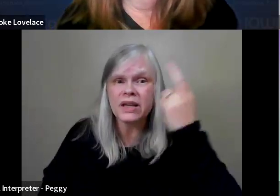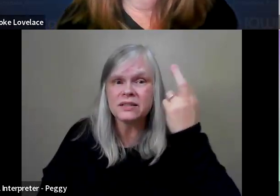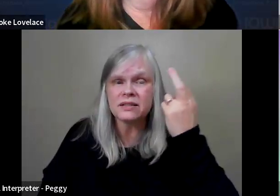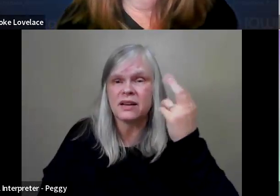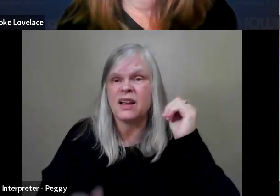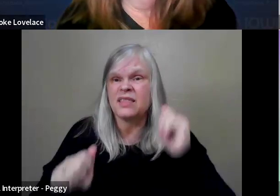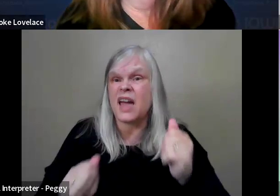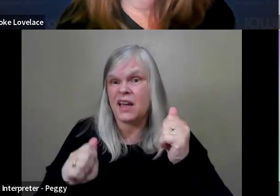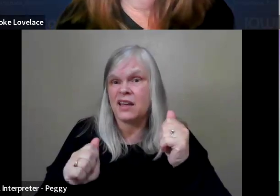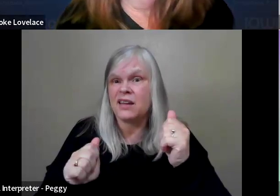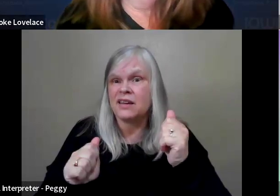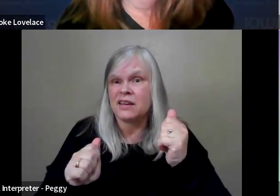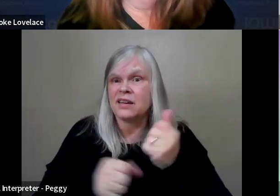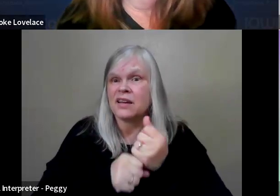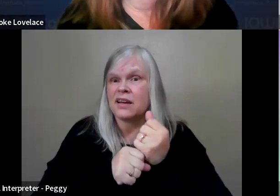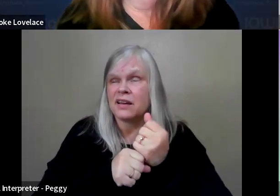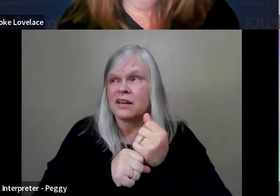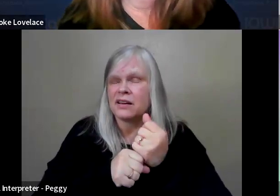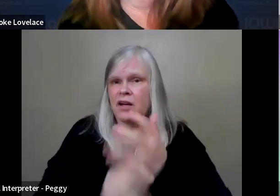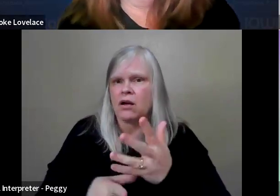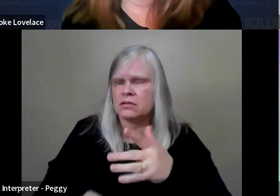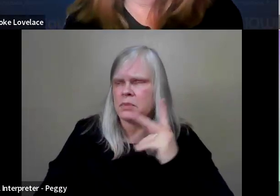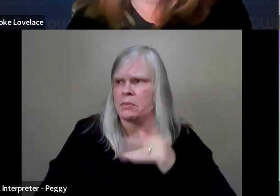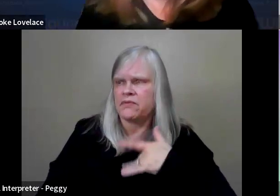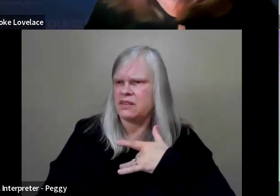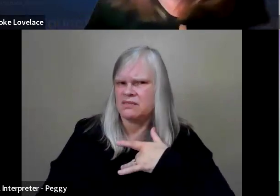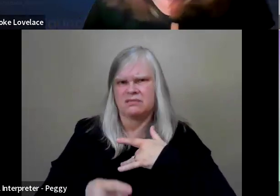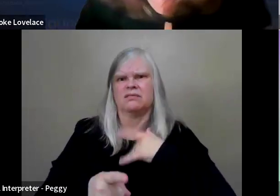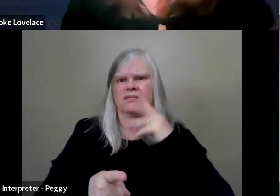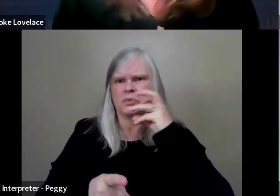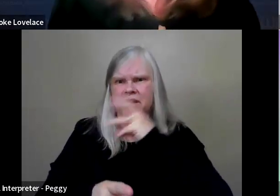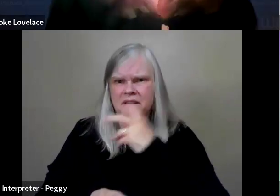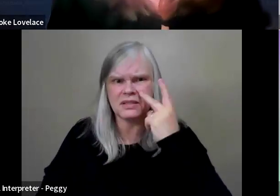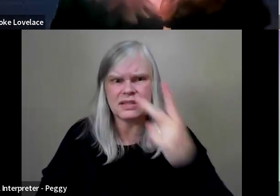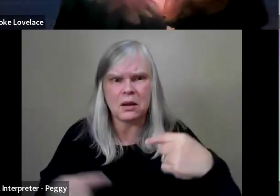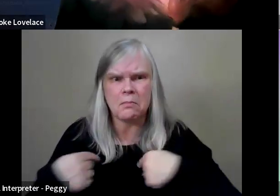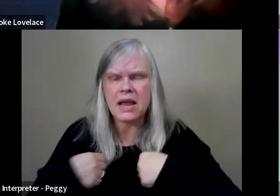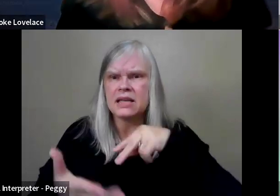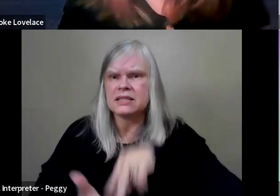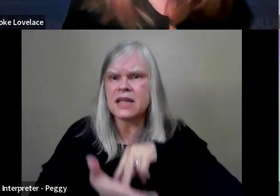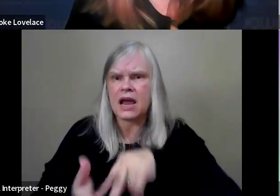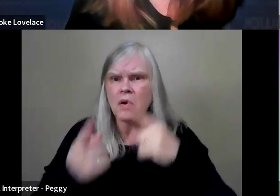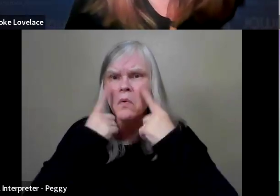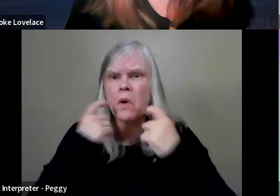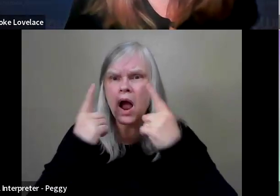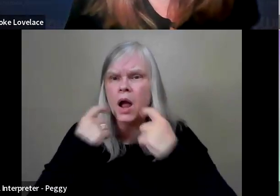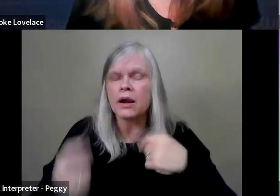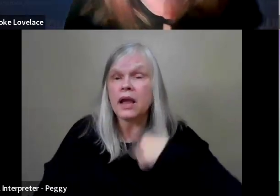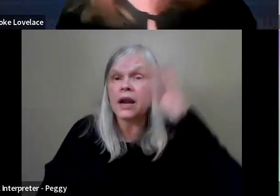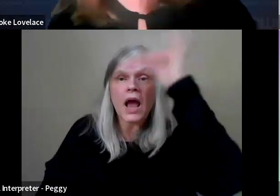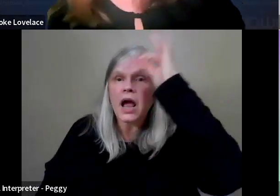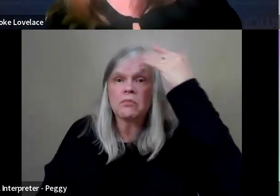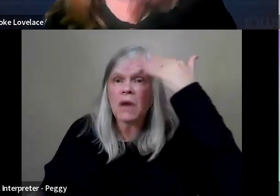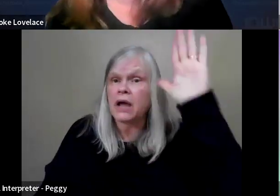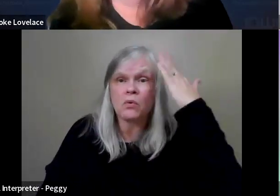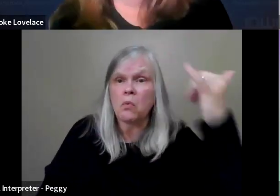probably be weird to people who see me standing there just crying and don't know why.